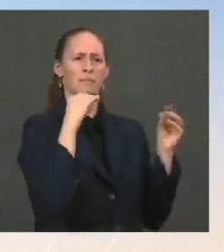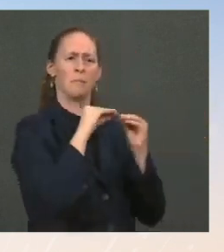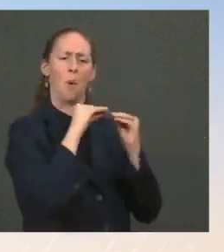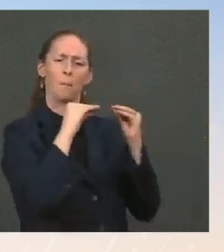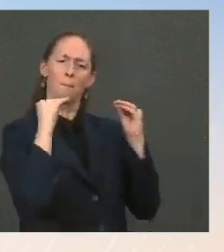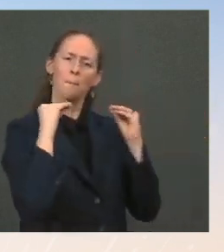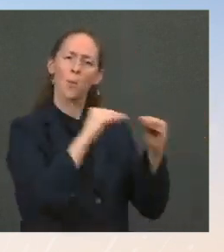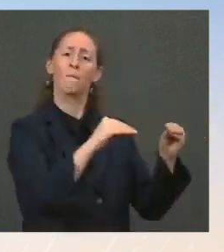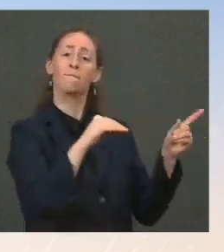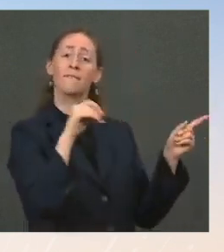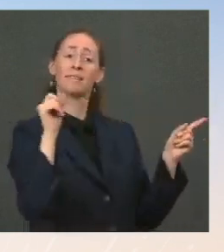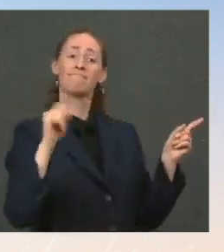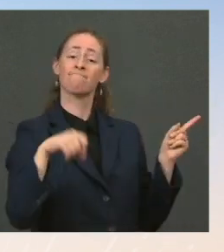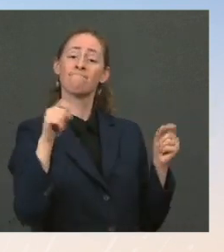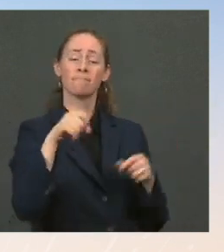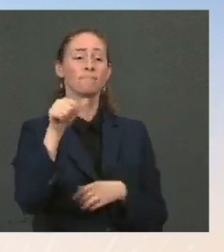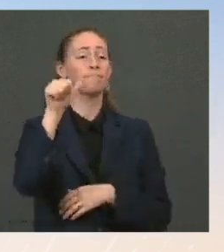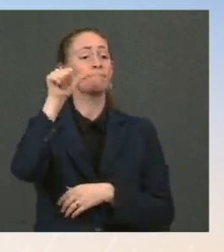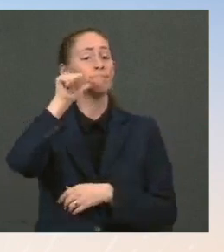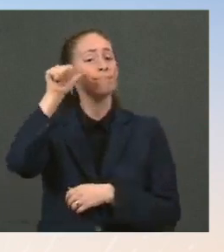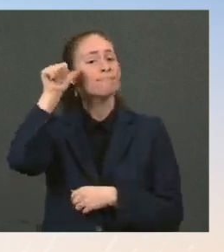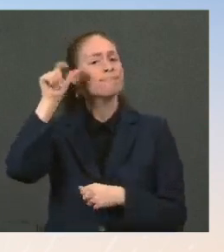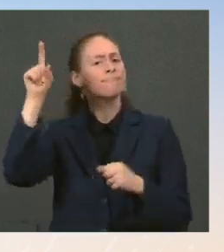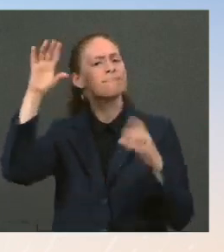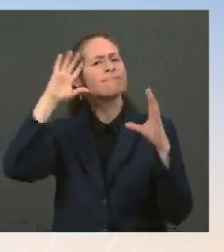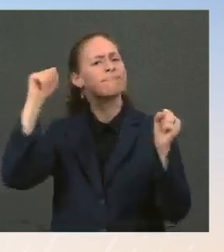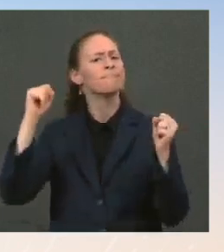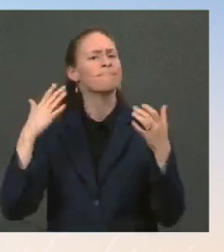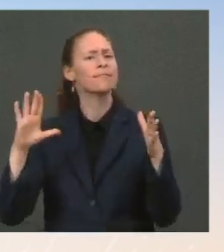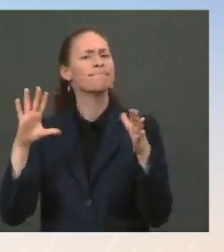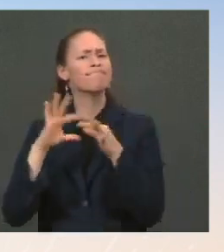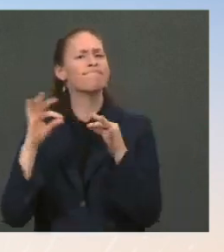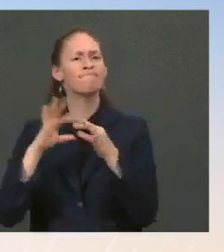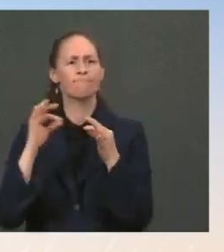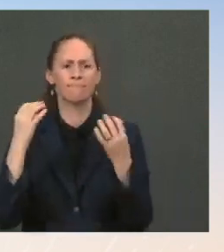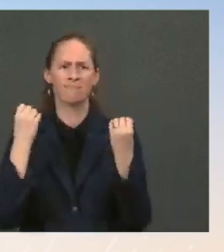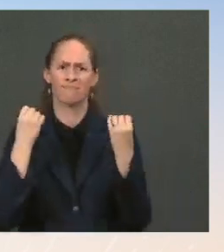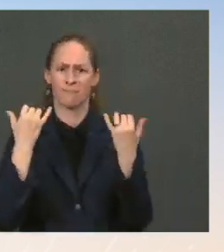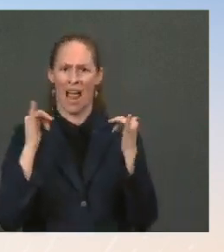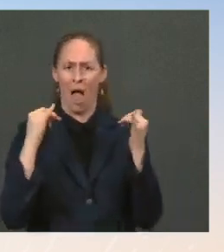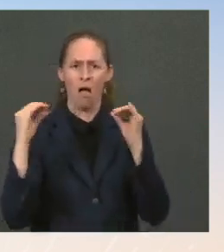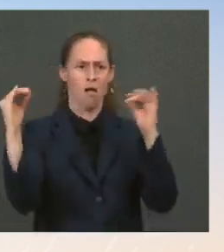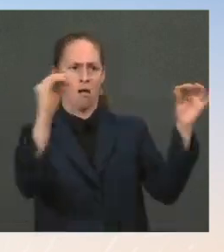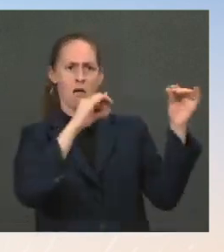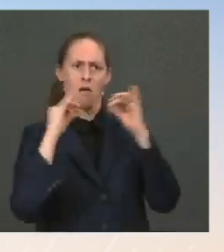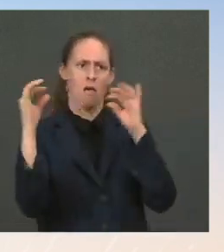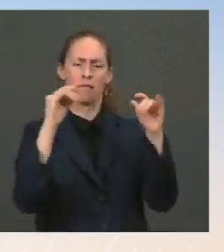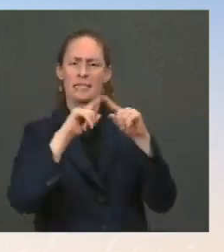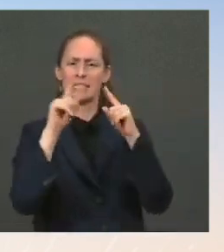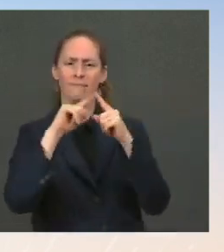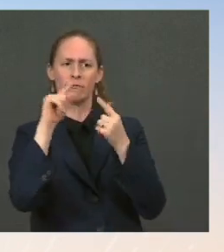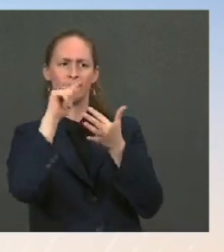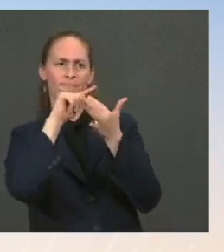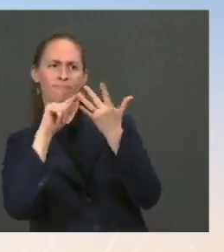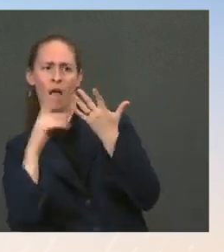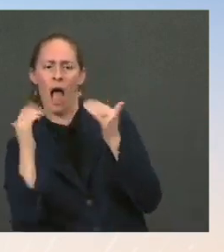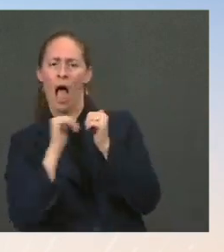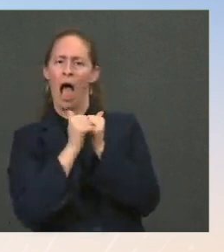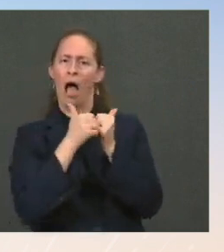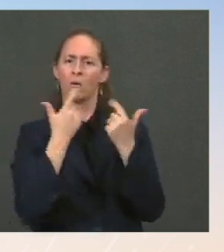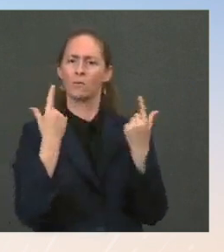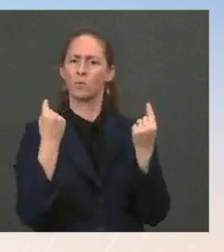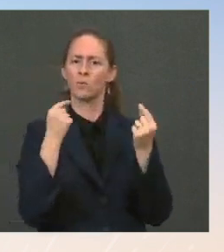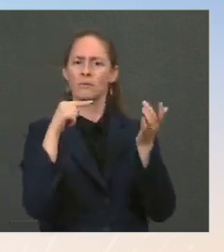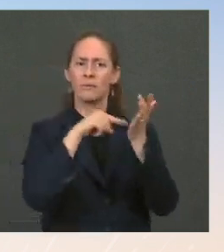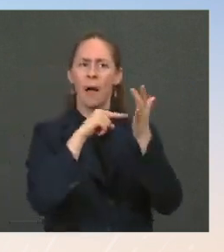What he was speaking to yesterday was the fact that there is live conversations right now about a range of options on the debt limit. He was not speaking